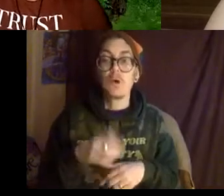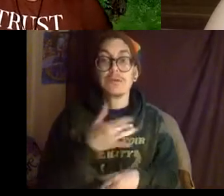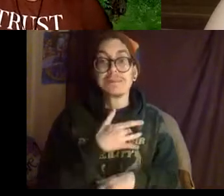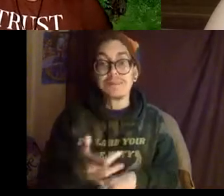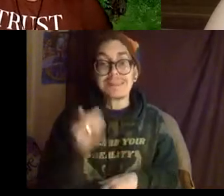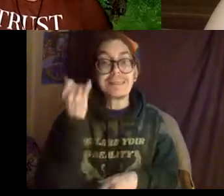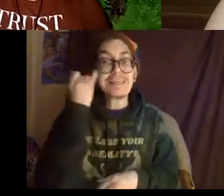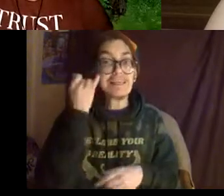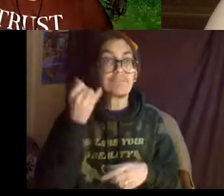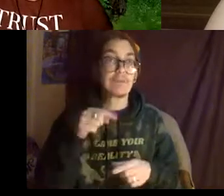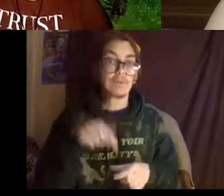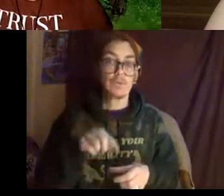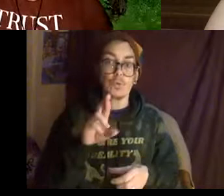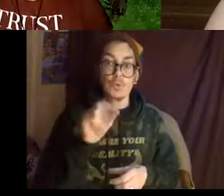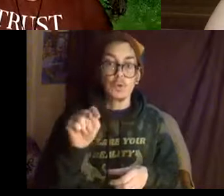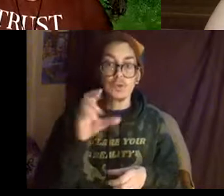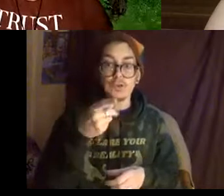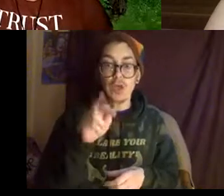red represents that chakra.